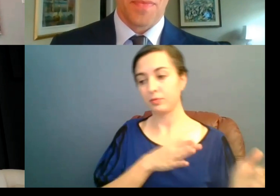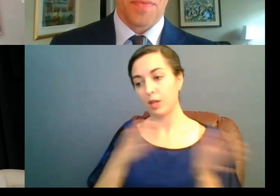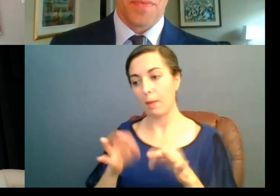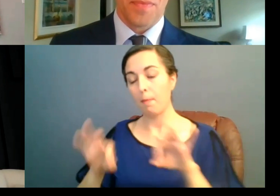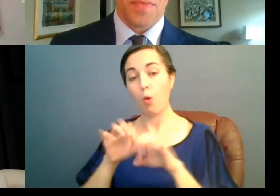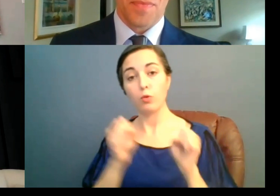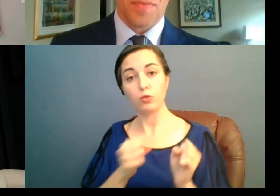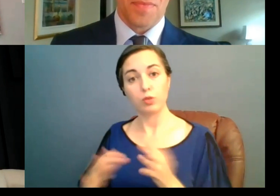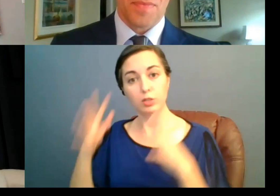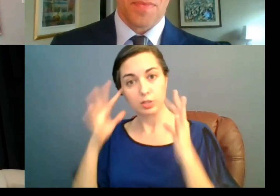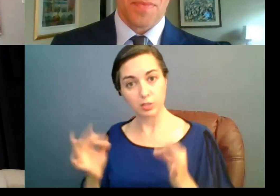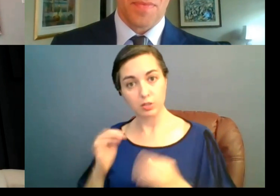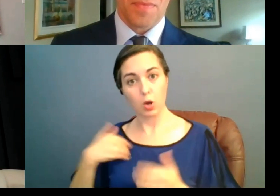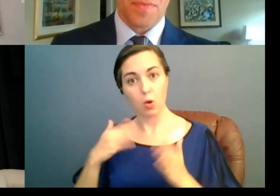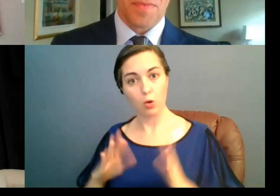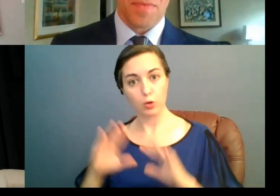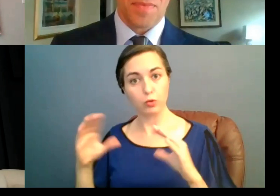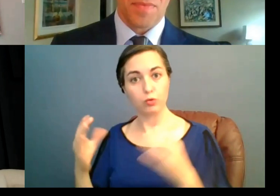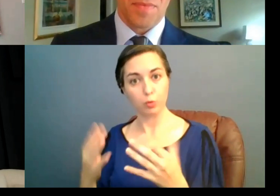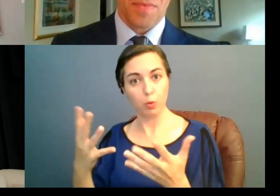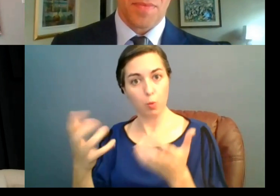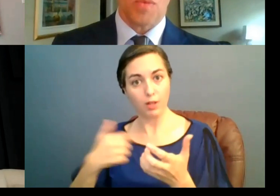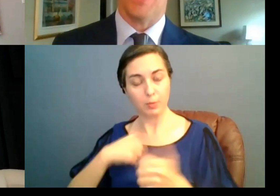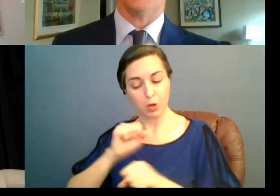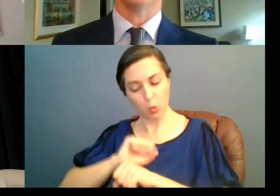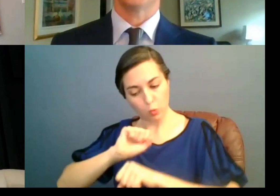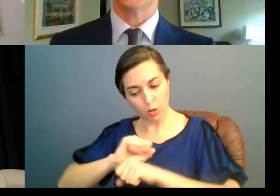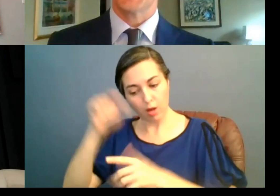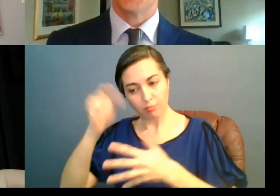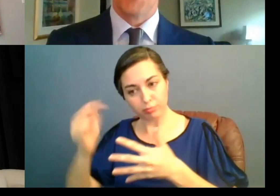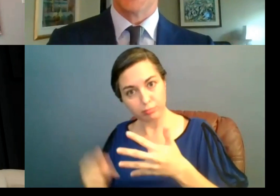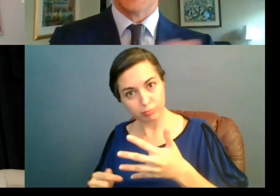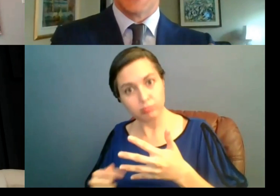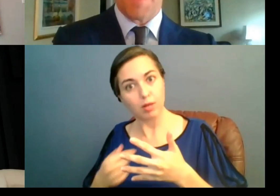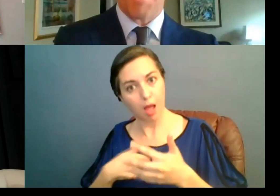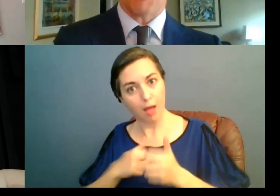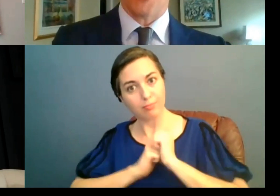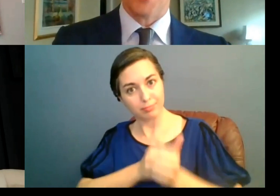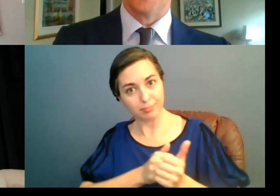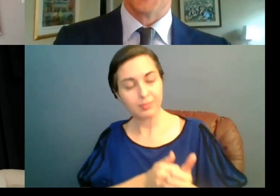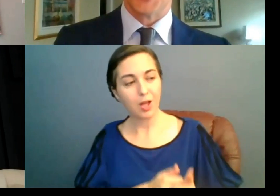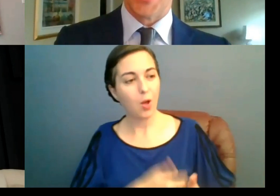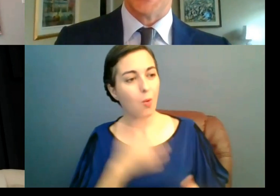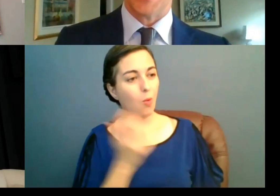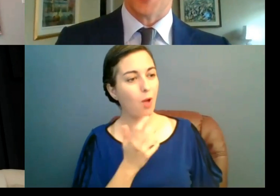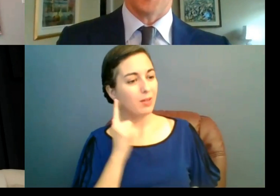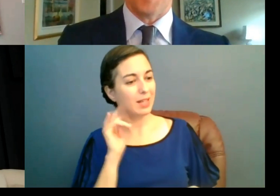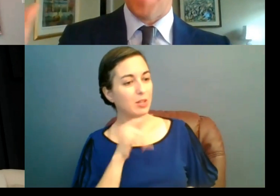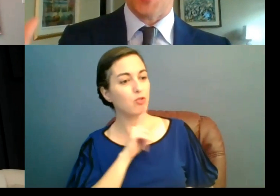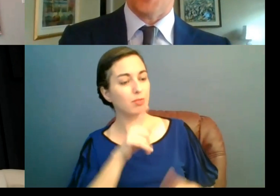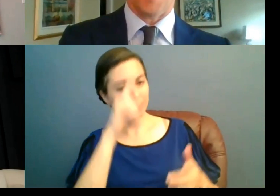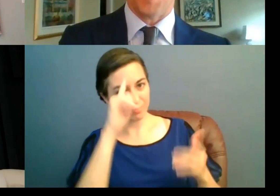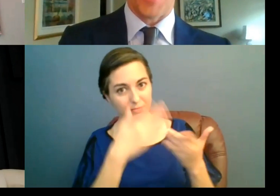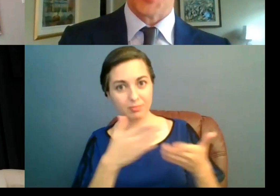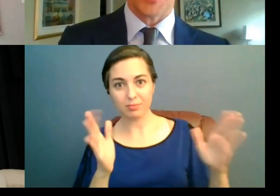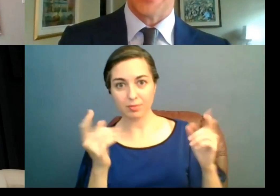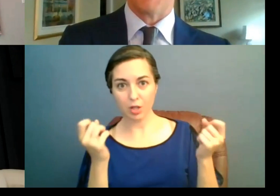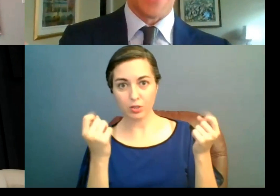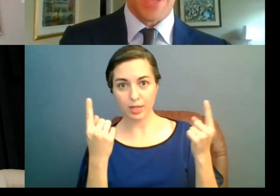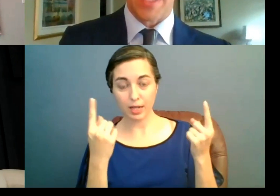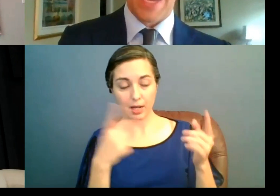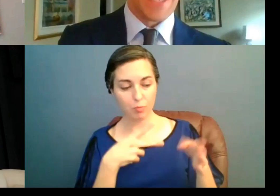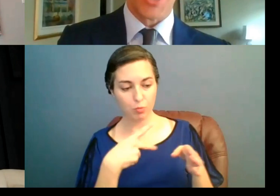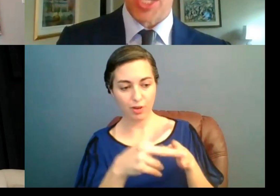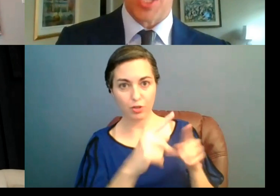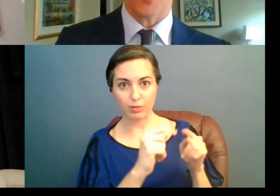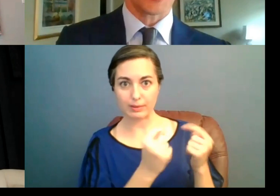that our ownership group directly wants me to work on. Wow. Sounds like you're really getting a broad understanding of, a professional